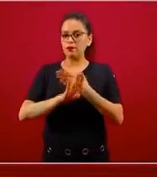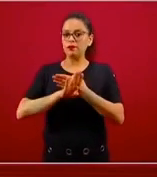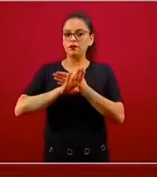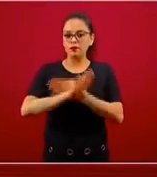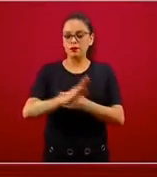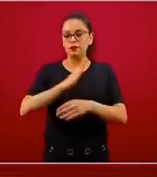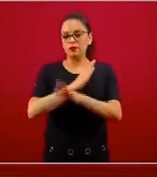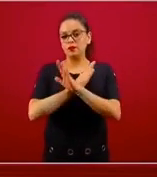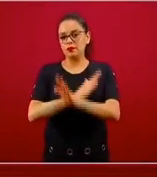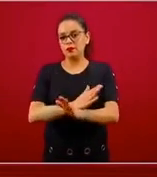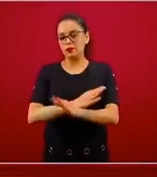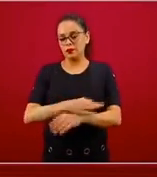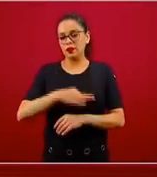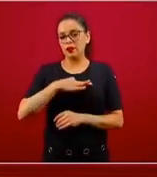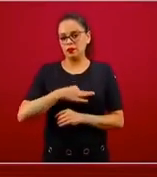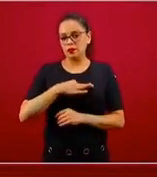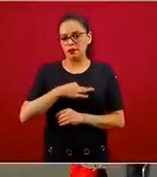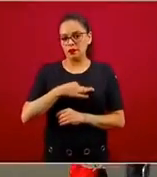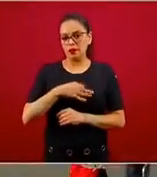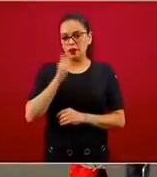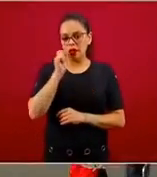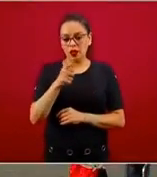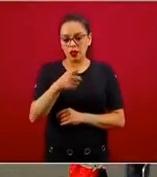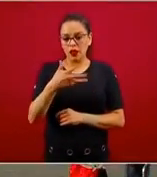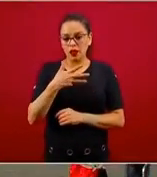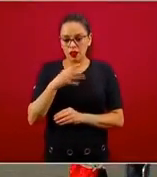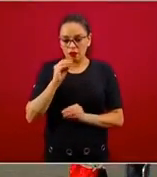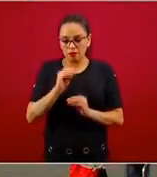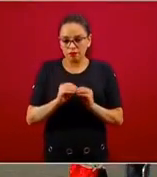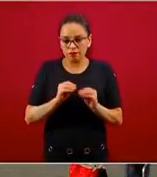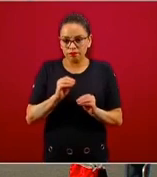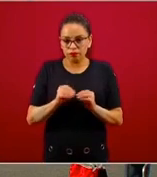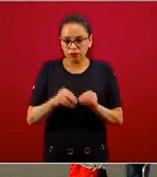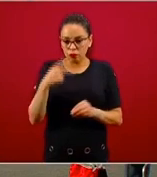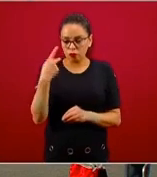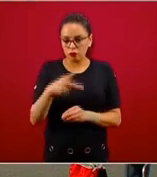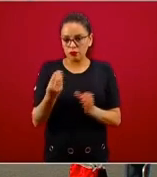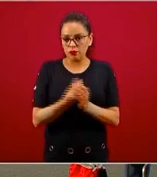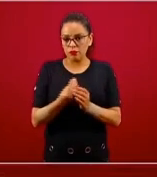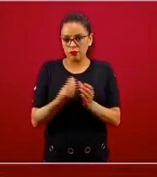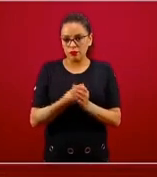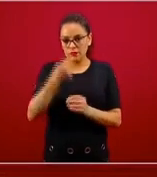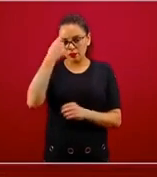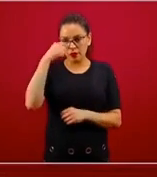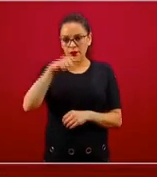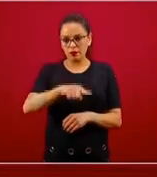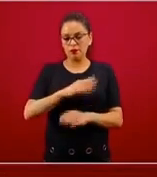What happens is that this plasma inhibits the virus.